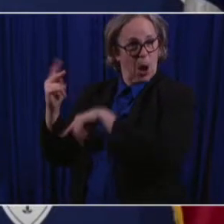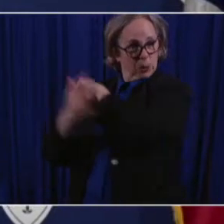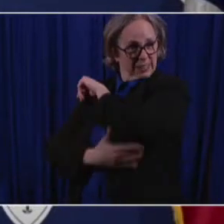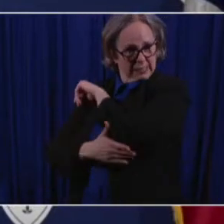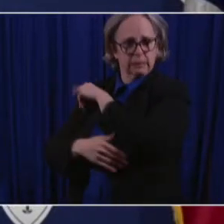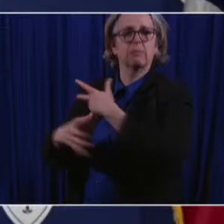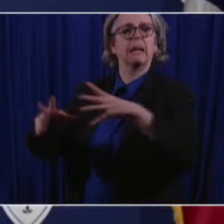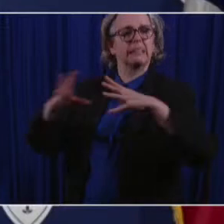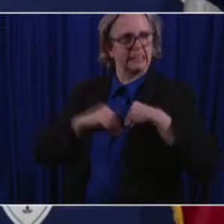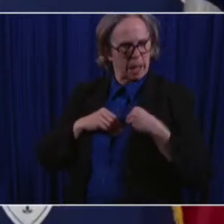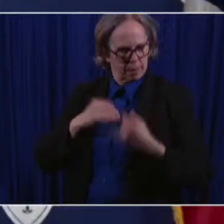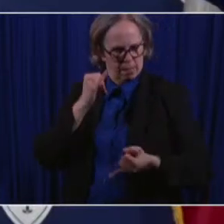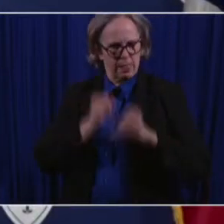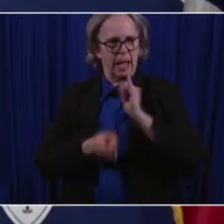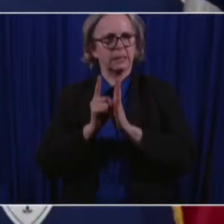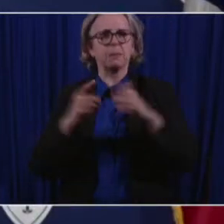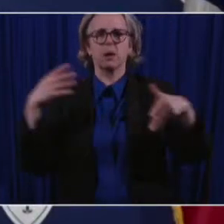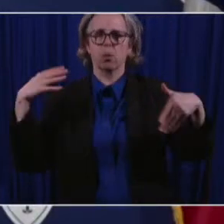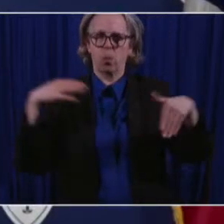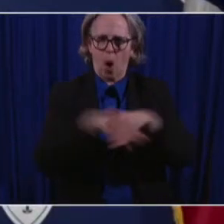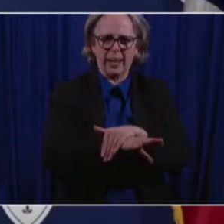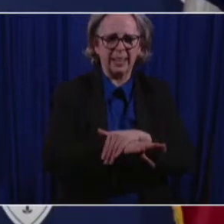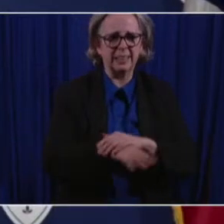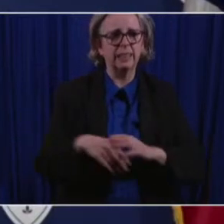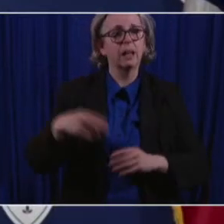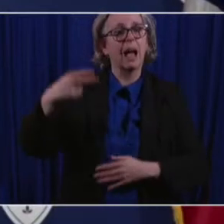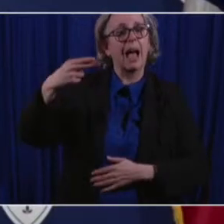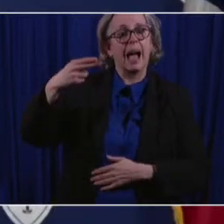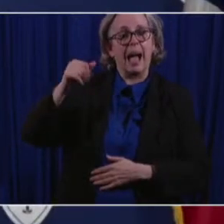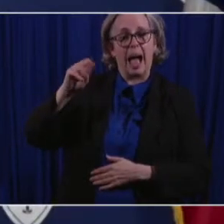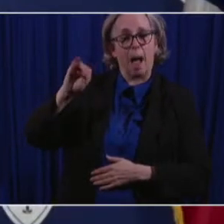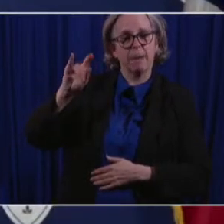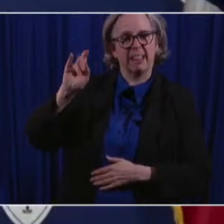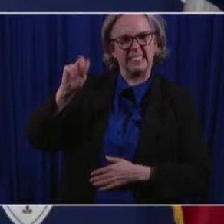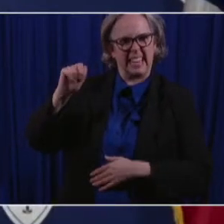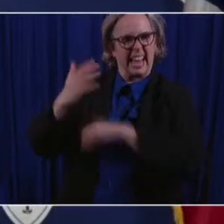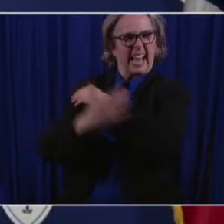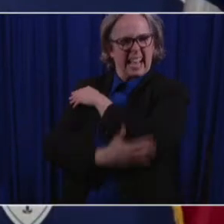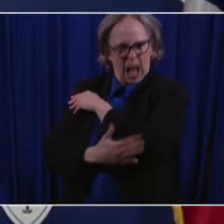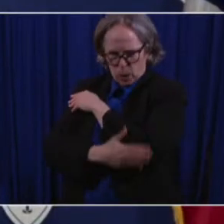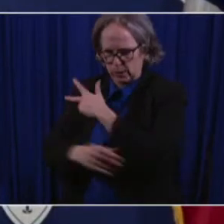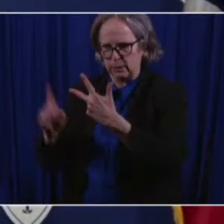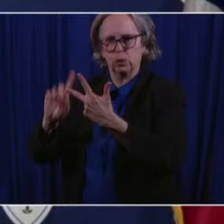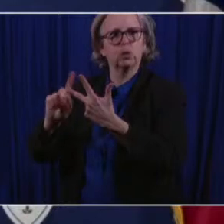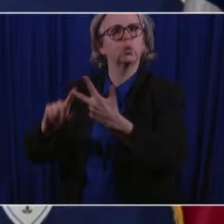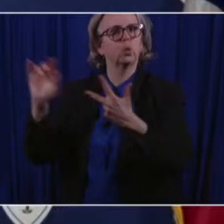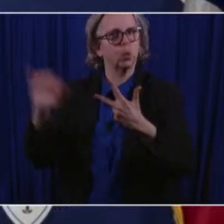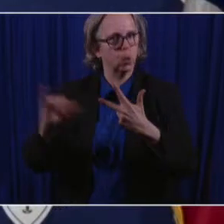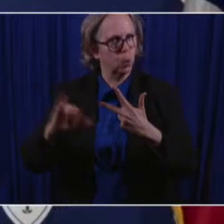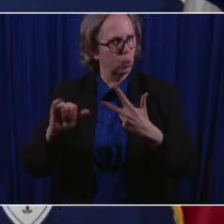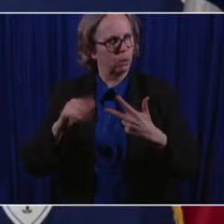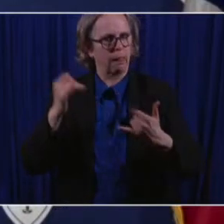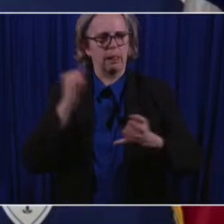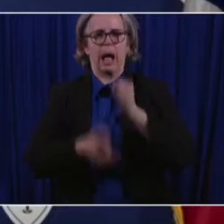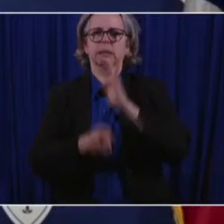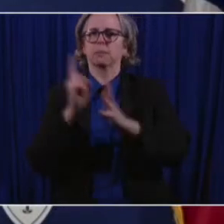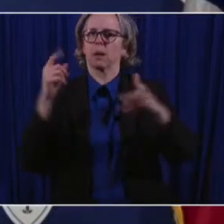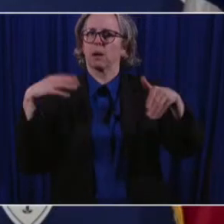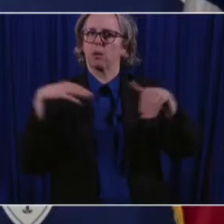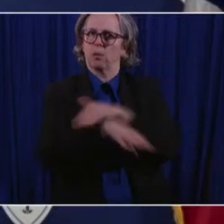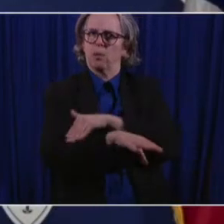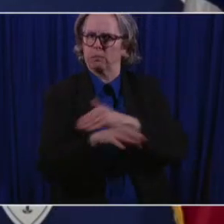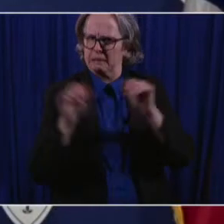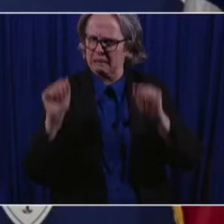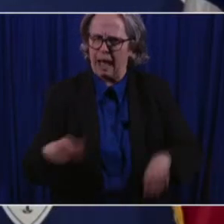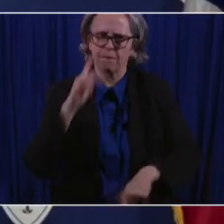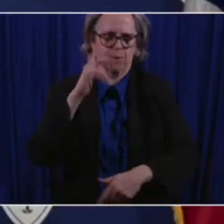health officials at their clinic at the Board of Elections were setting aside a portion of their doses for walk-up patients as well.